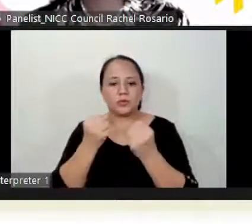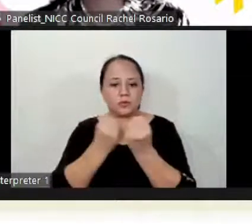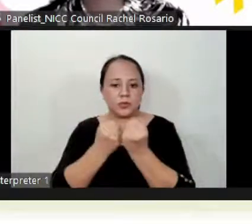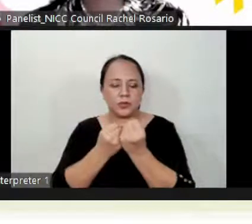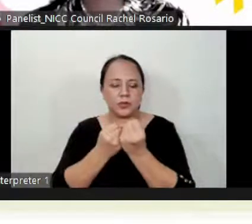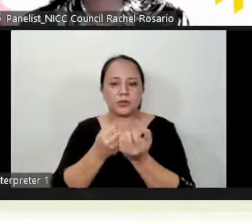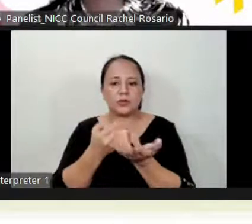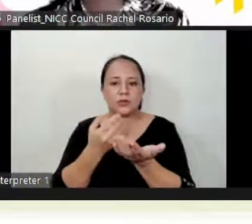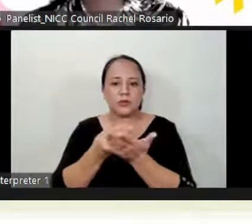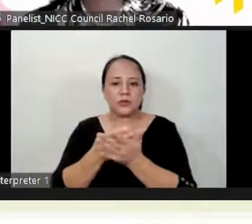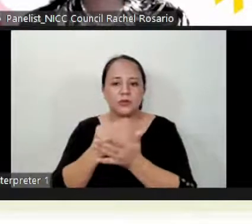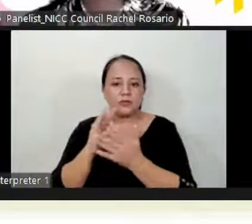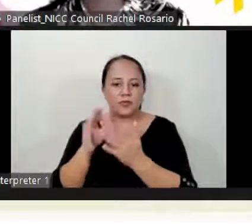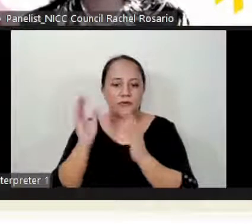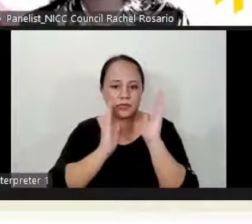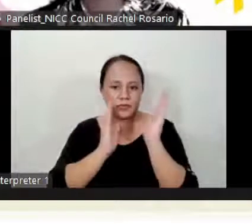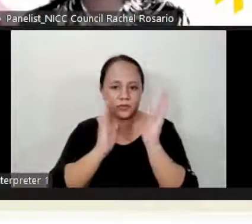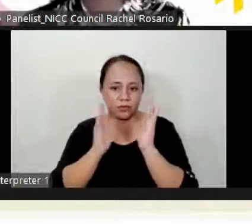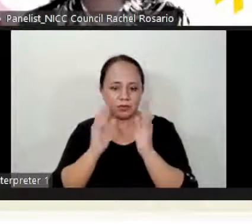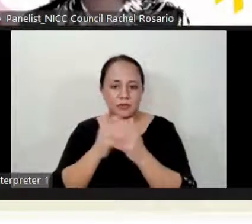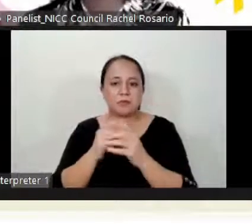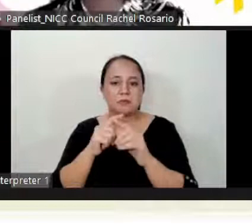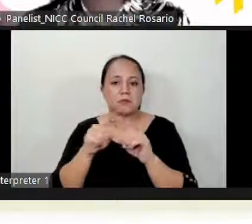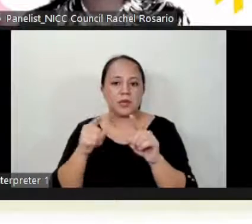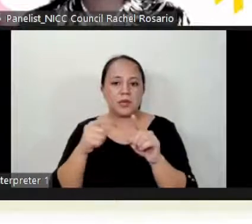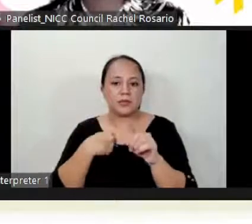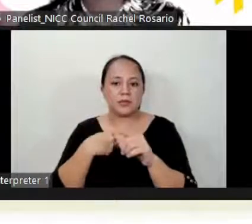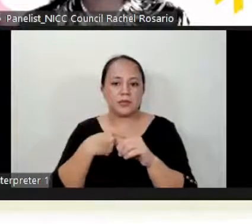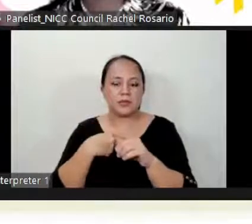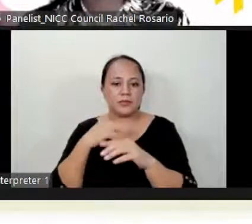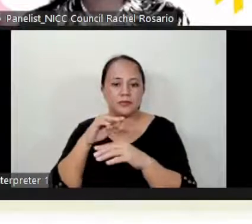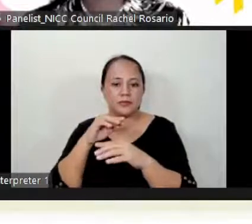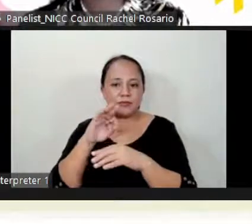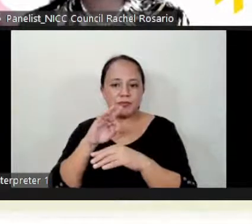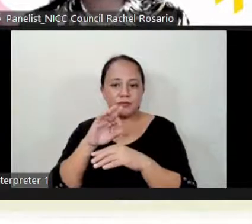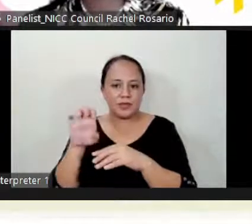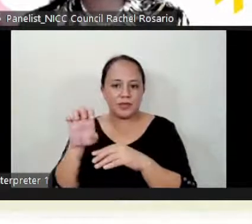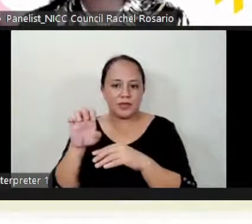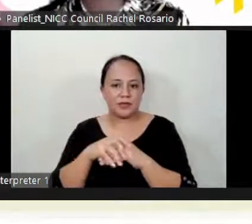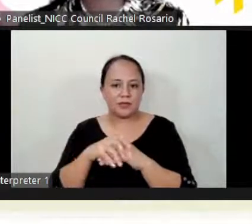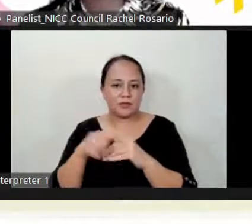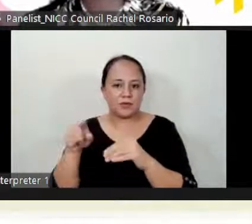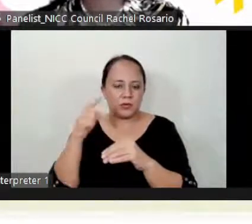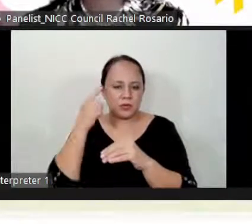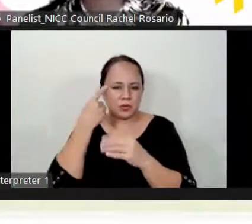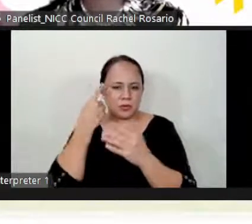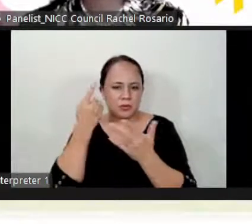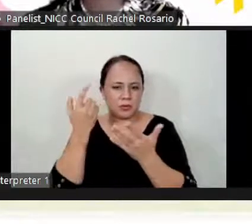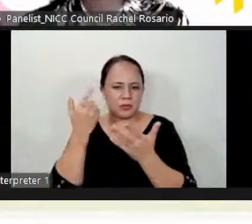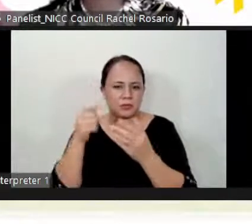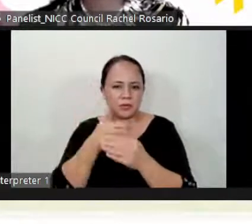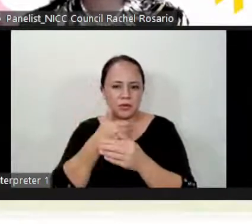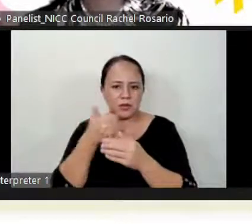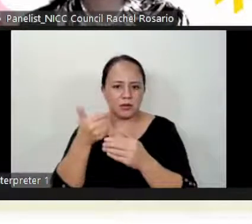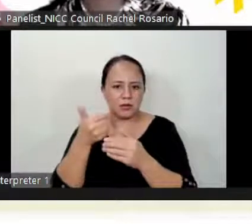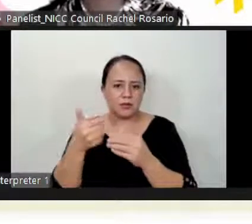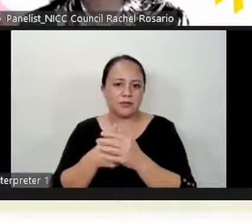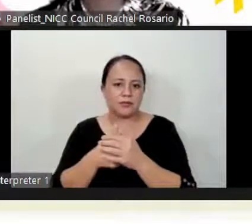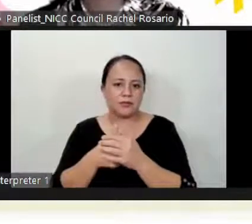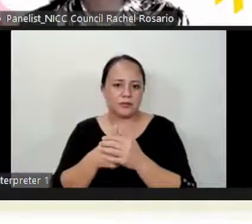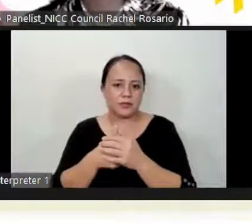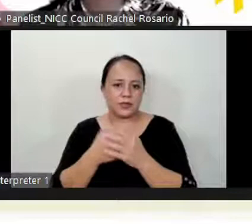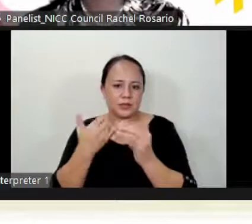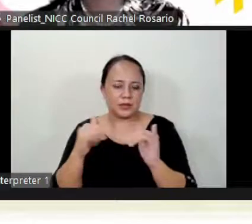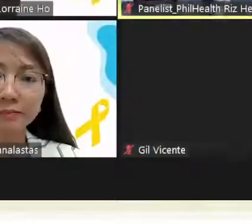a fee-for-service item, but as a flat fee. So something for you to think about. Another question,